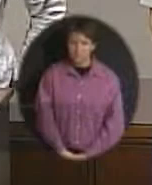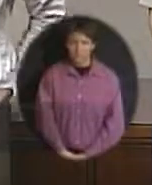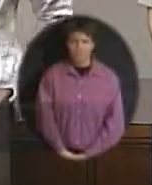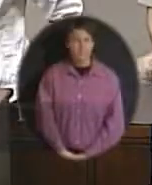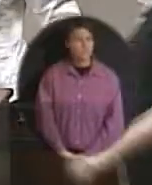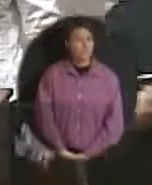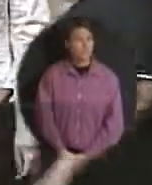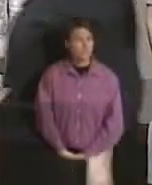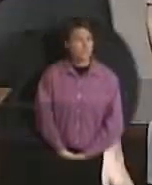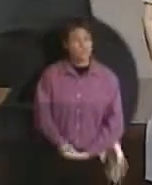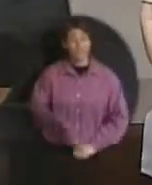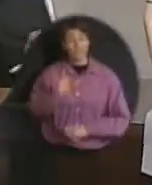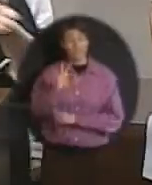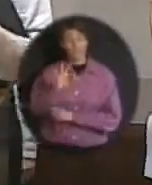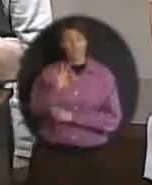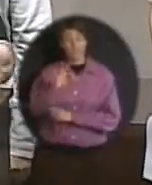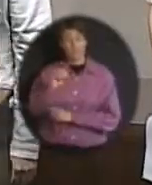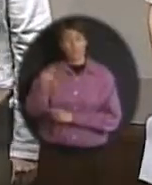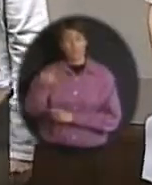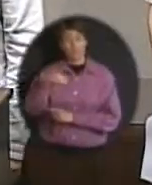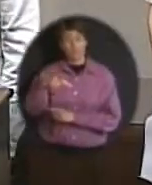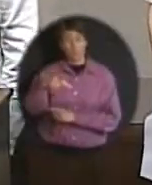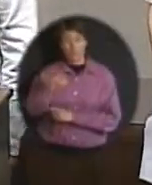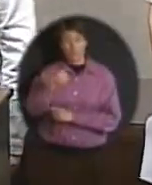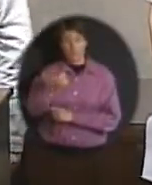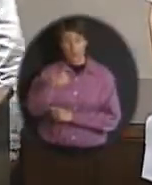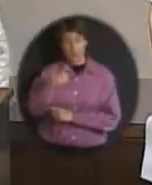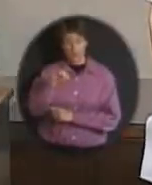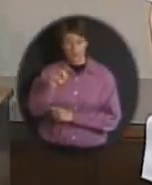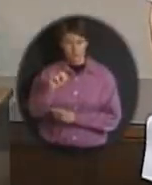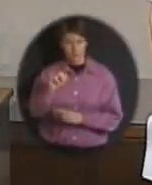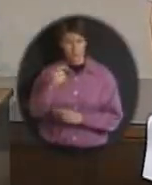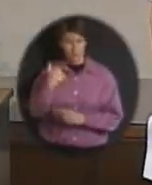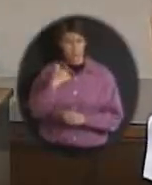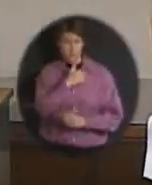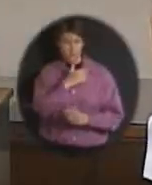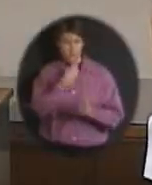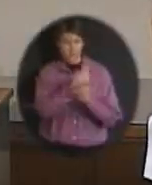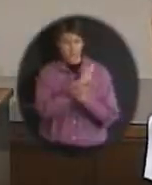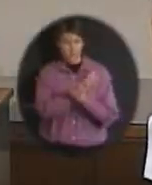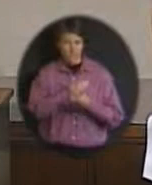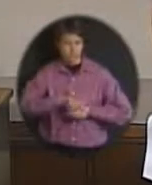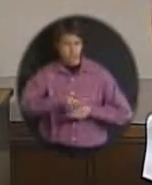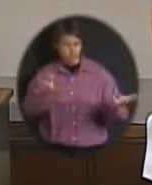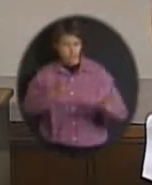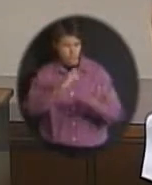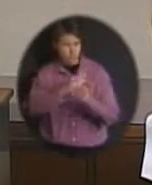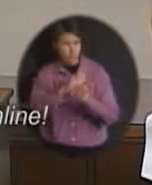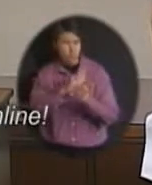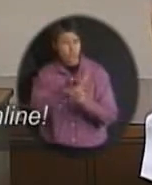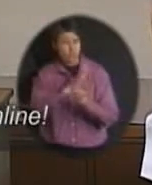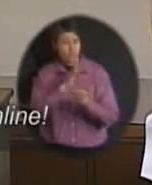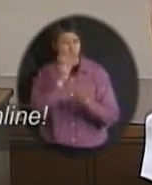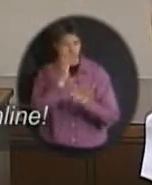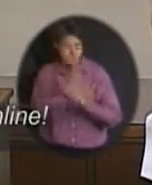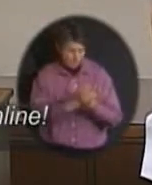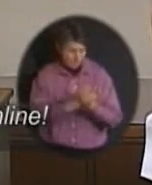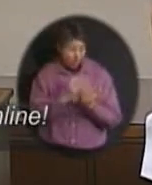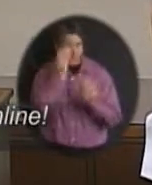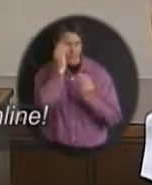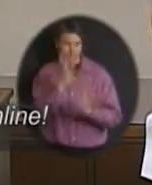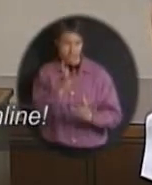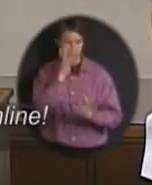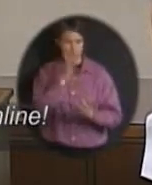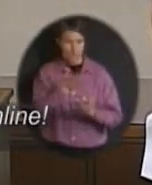Food production has a series of flyers that they produce and put out to all of our schools. And that's how part of the word will get out for